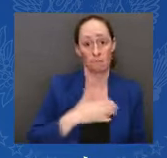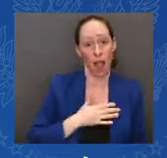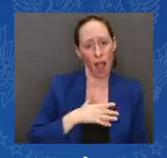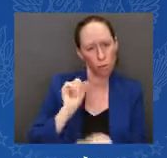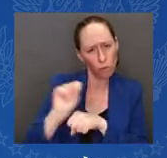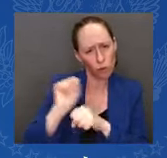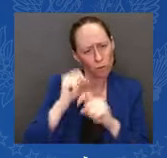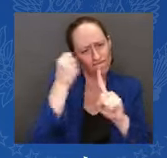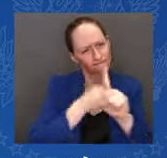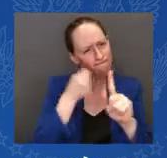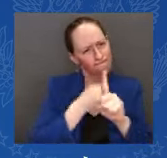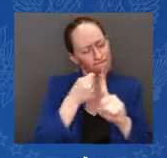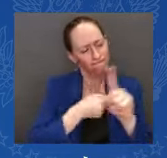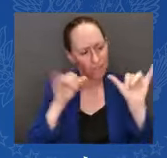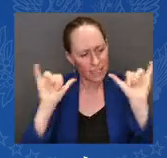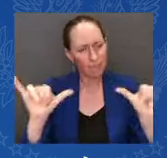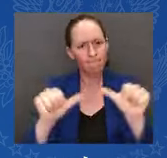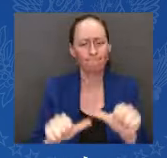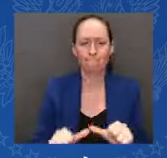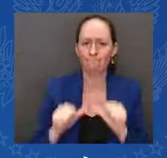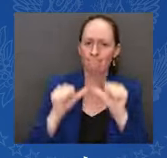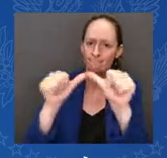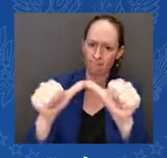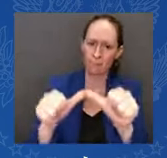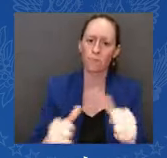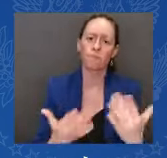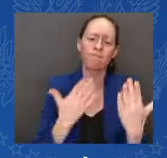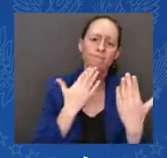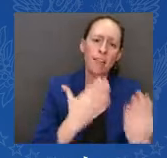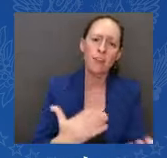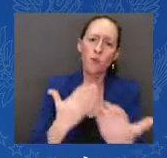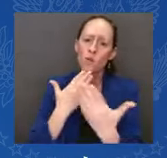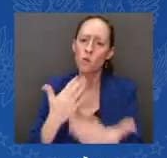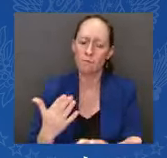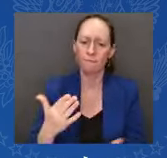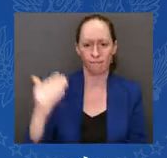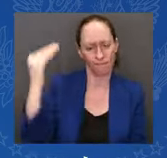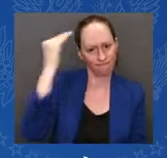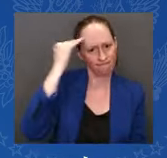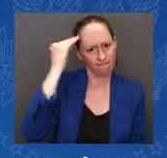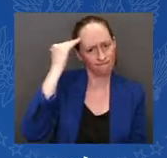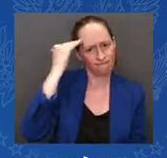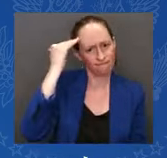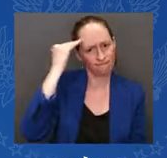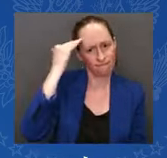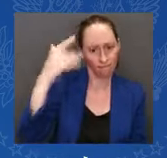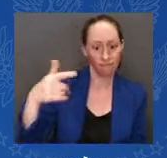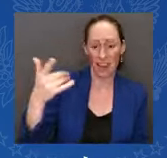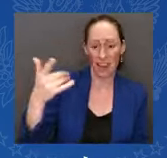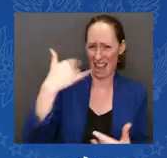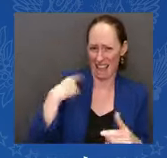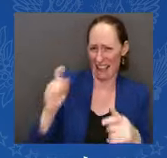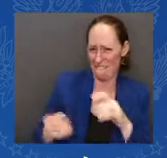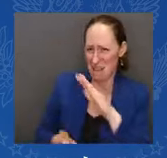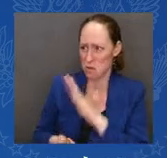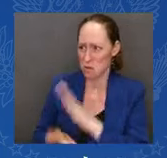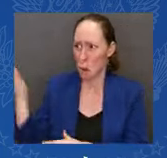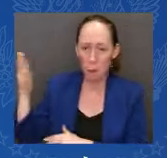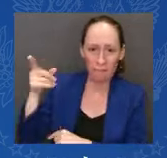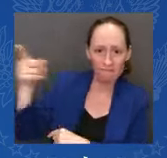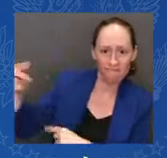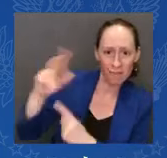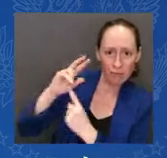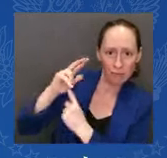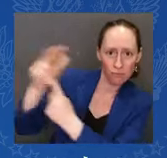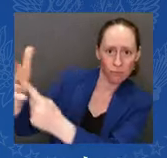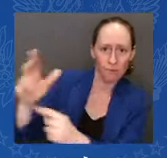all. And I know you've been told I have a helicopter out there waiting to go up to do an interview in New York. I'll be talking more about this, a live interview.